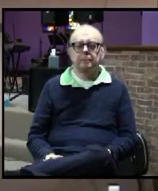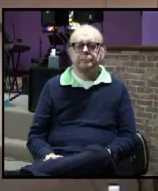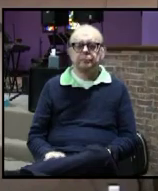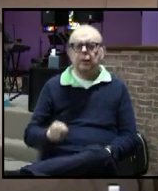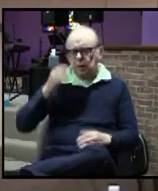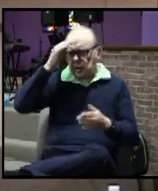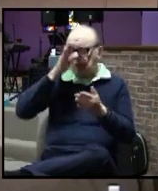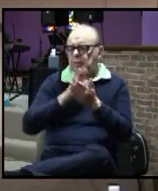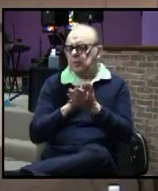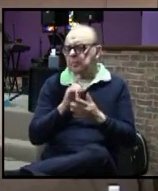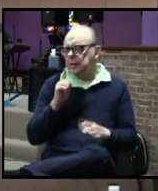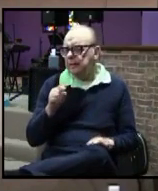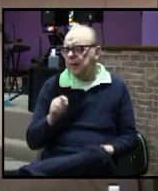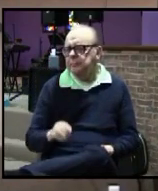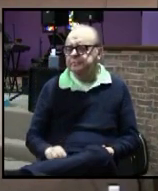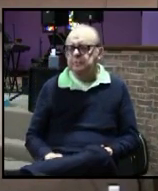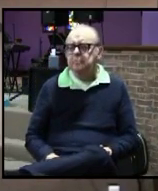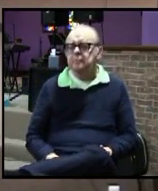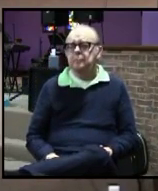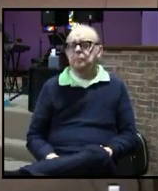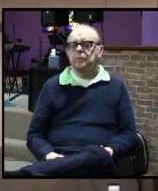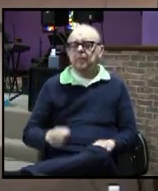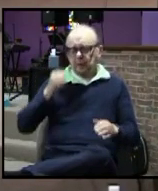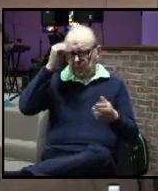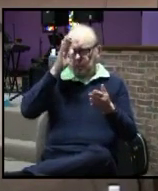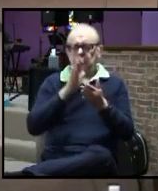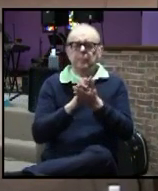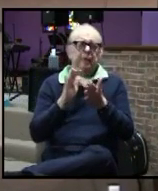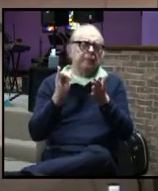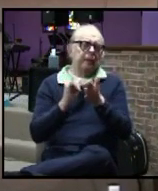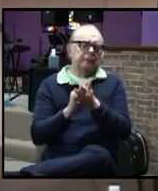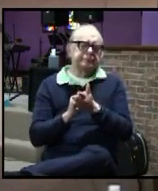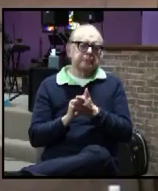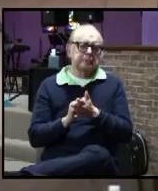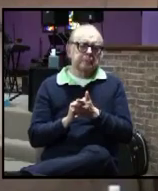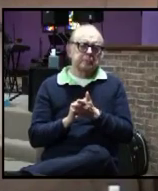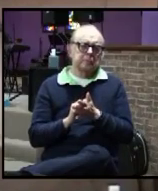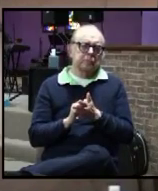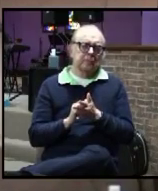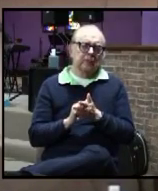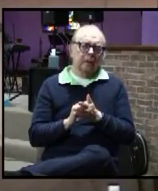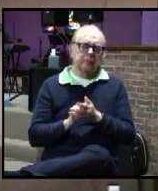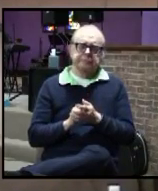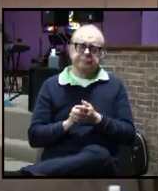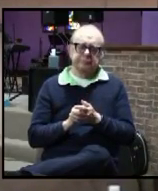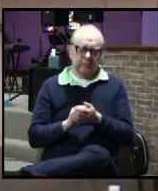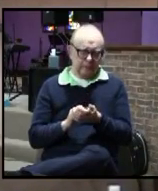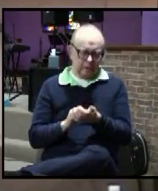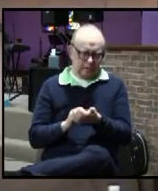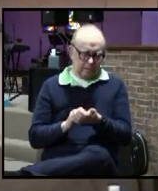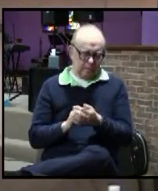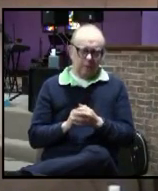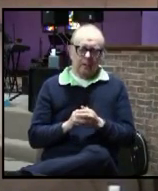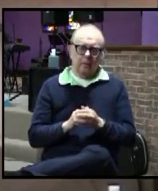Do you believe that? Do you believe that? And so here's what I want to end with.